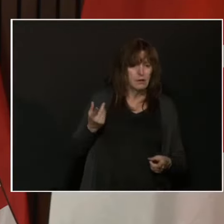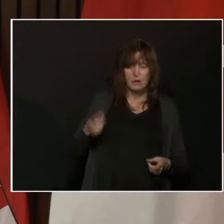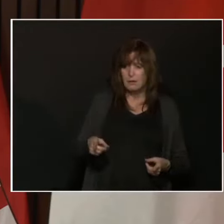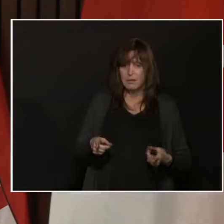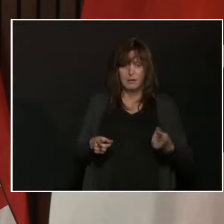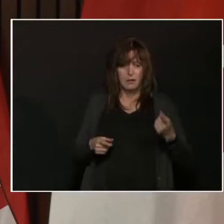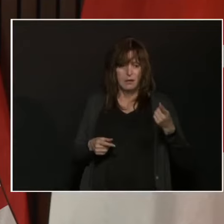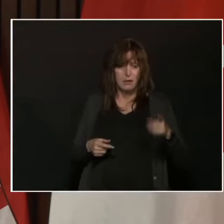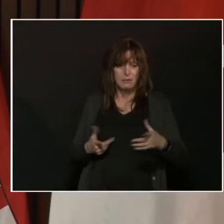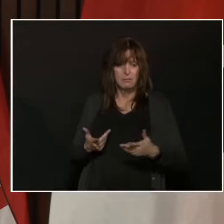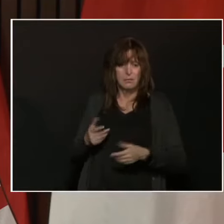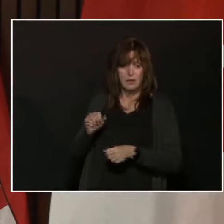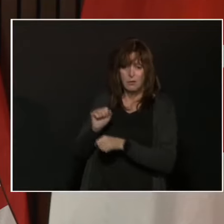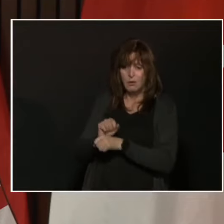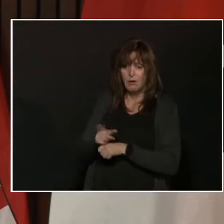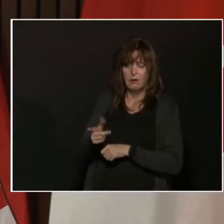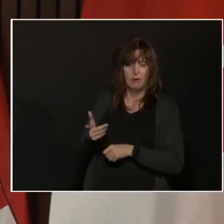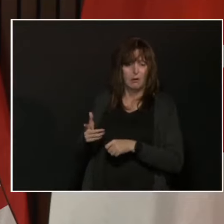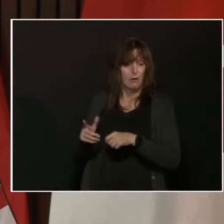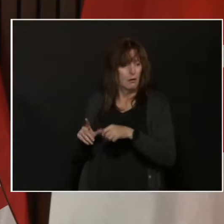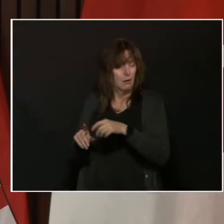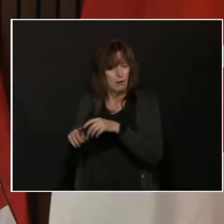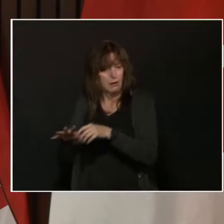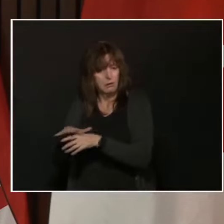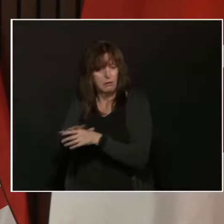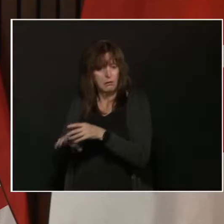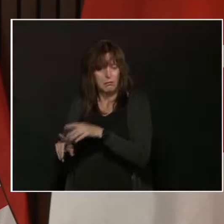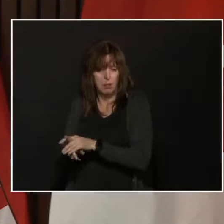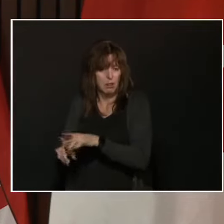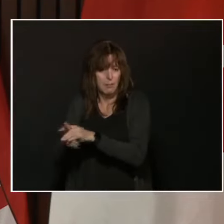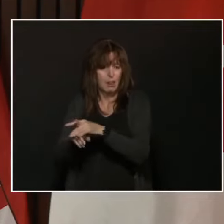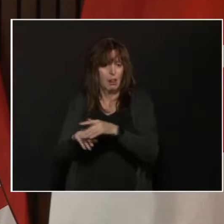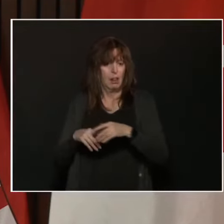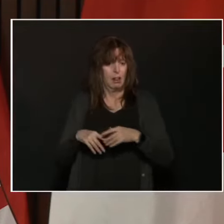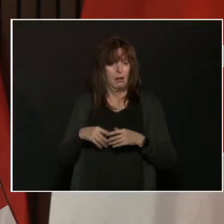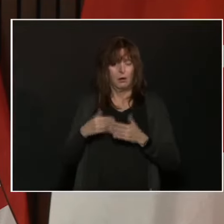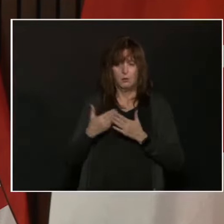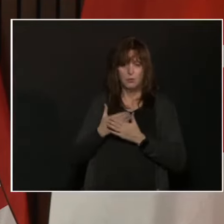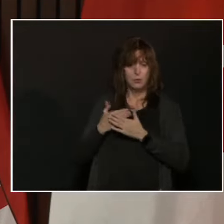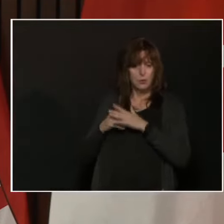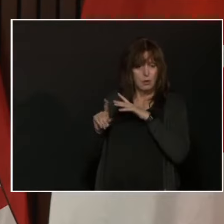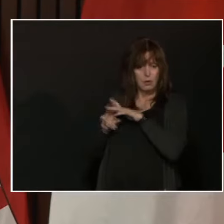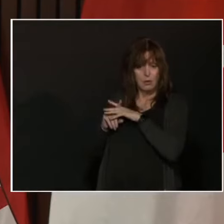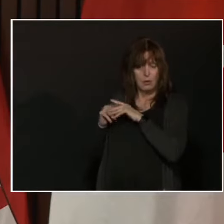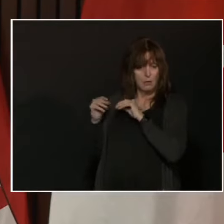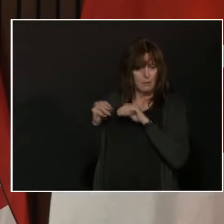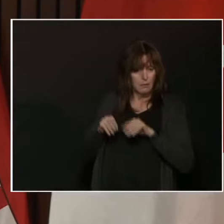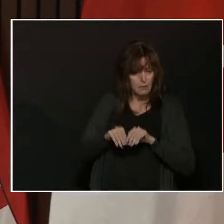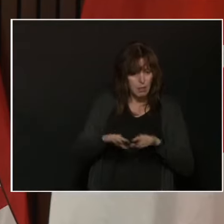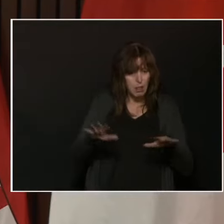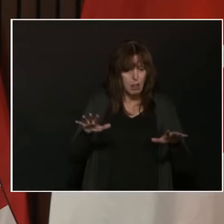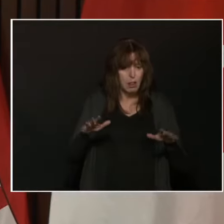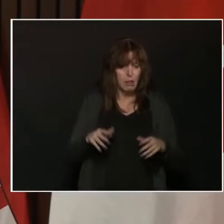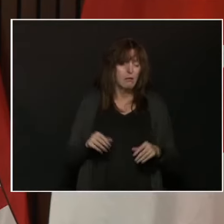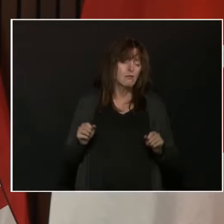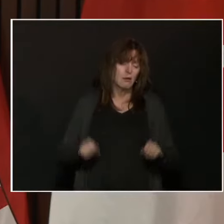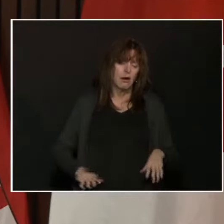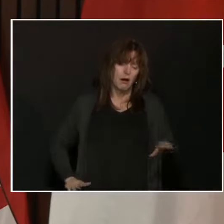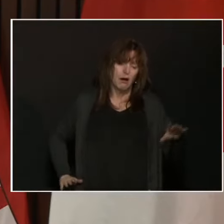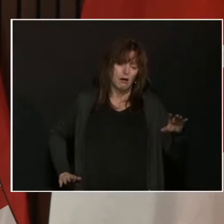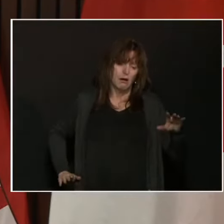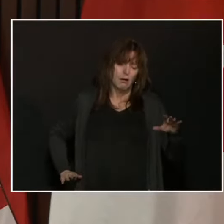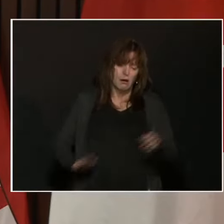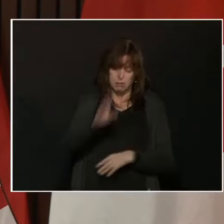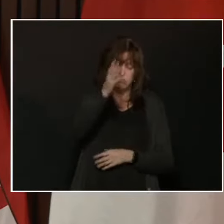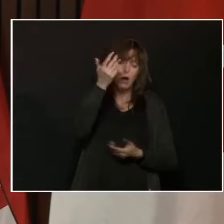workplaces, if we see very quick spread of the new variants, you could easily see a dramatic climb again in the number of cases, as we've seen in some of the